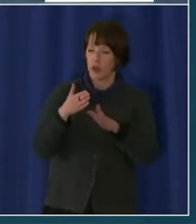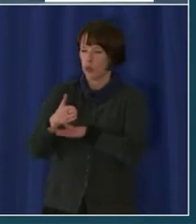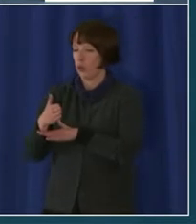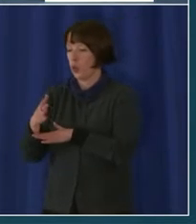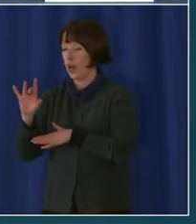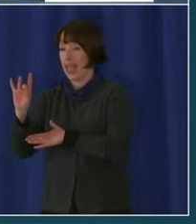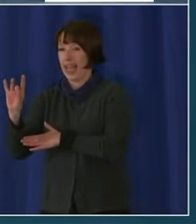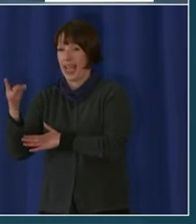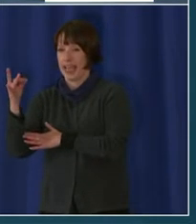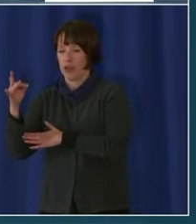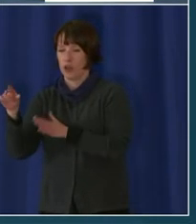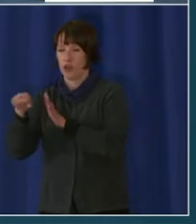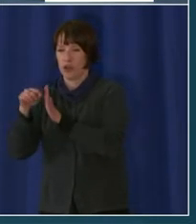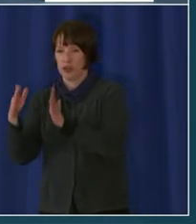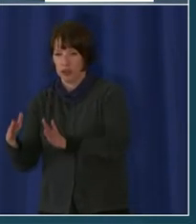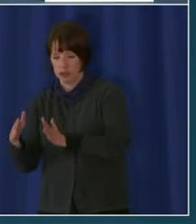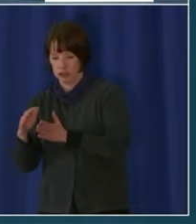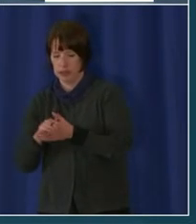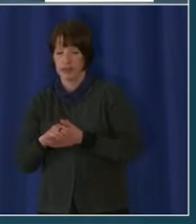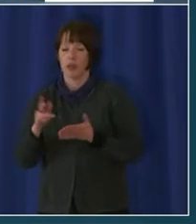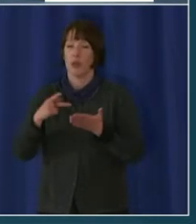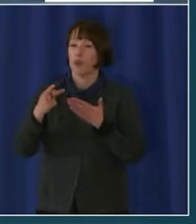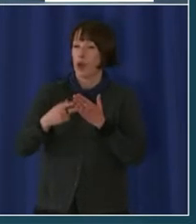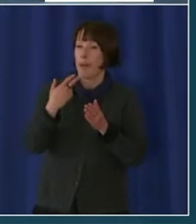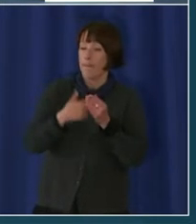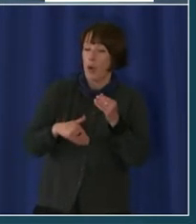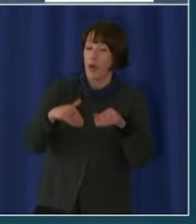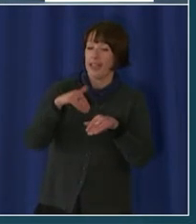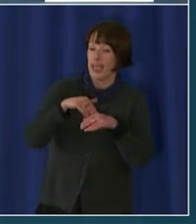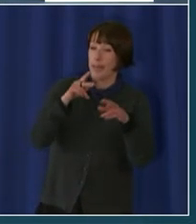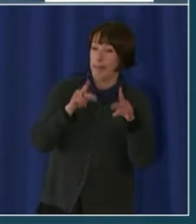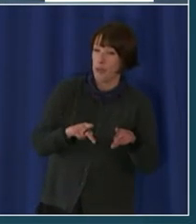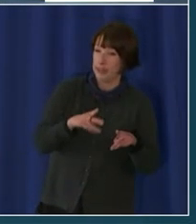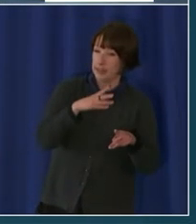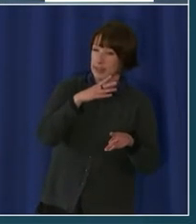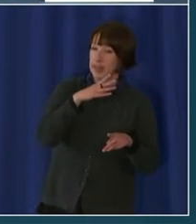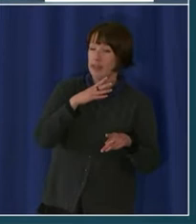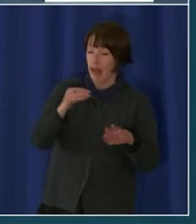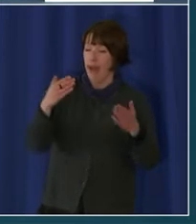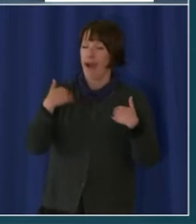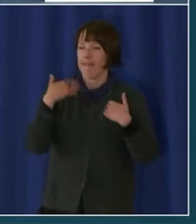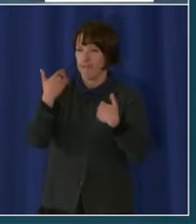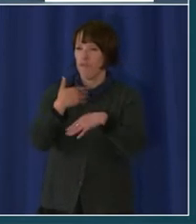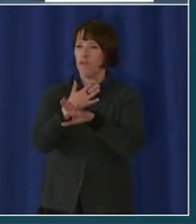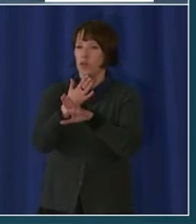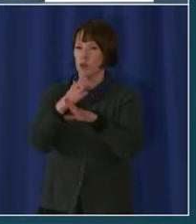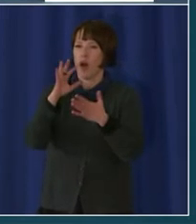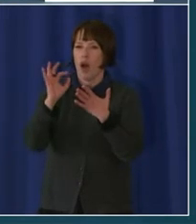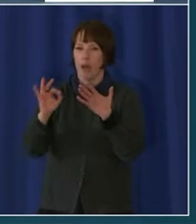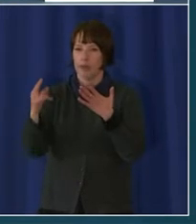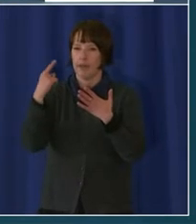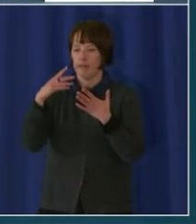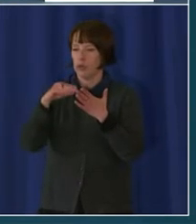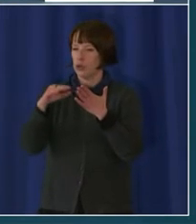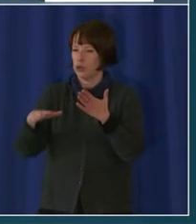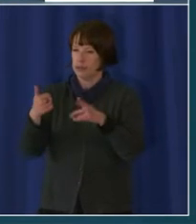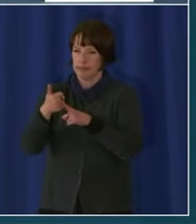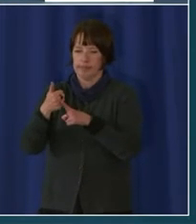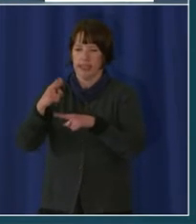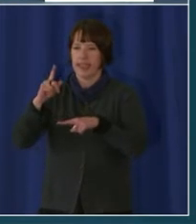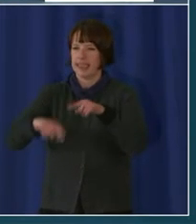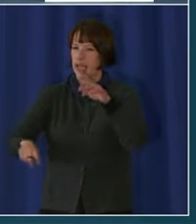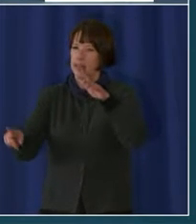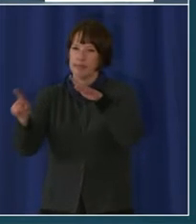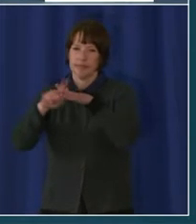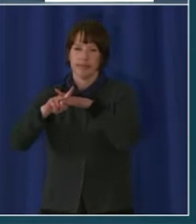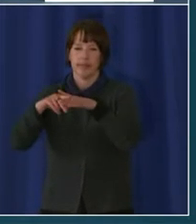grader students. The program will be both in person, and there is a virtual option for students who cannot